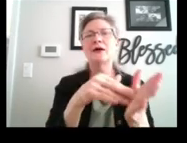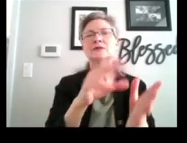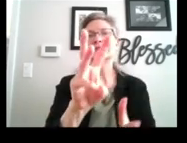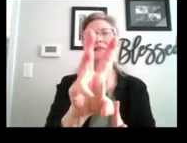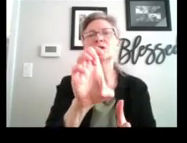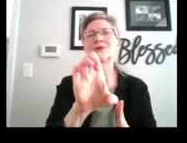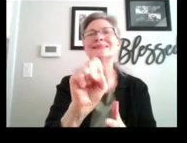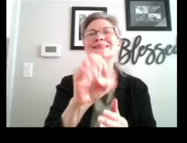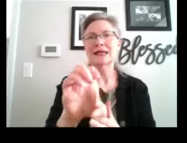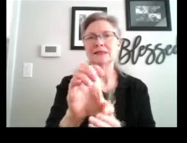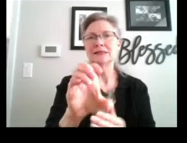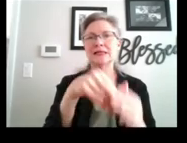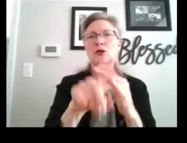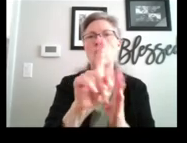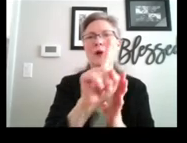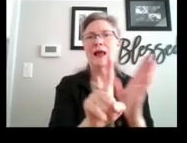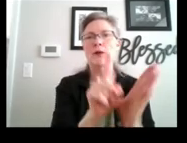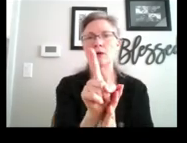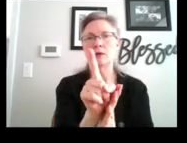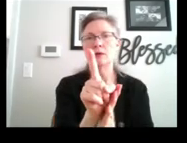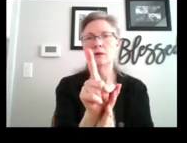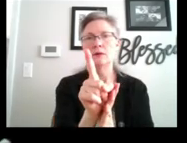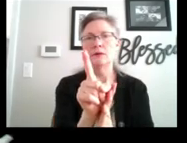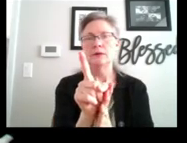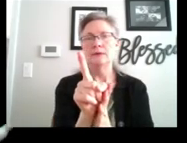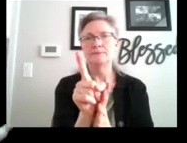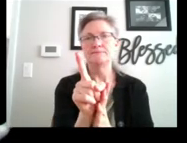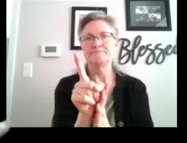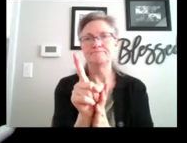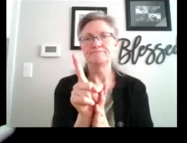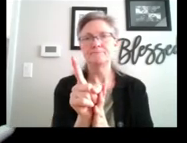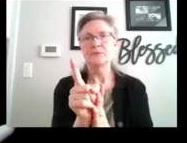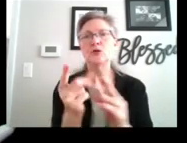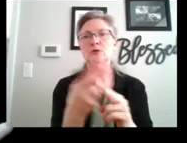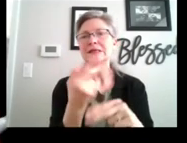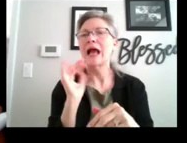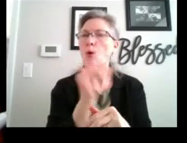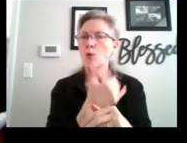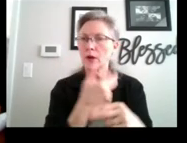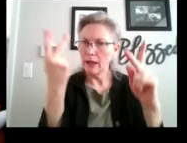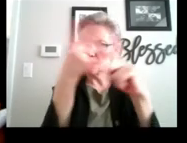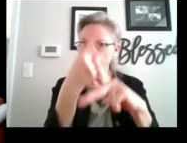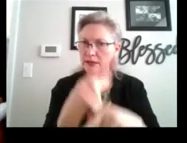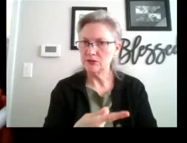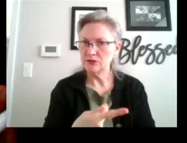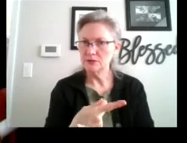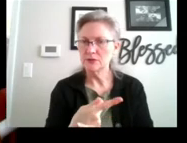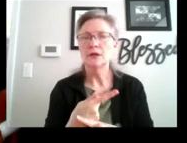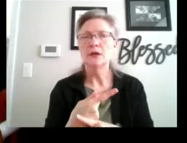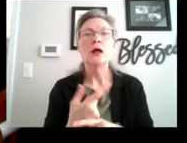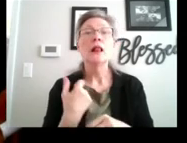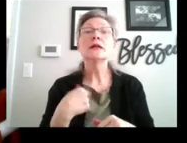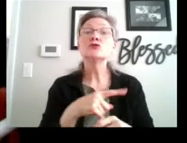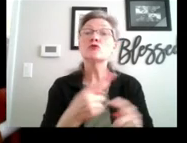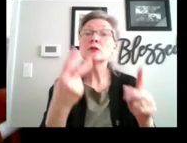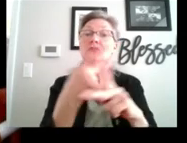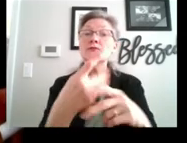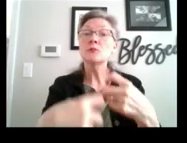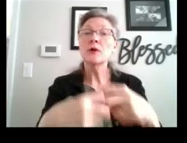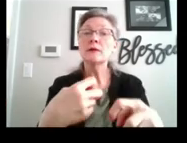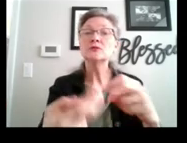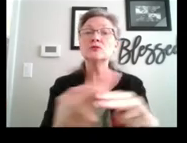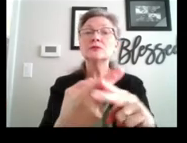3,600 seconds in an hour based off of that information. So let's try to actually solve some problems